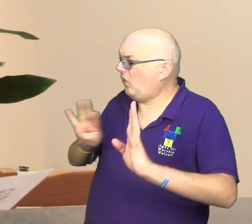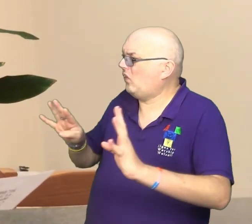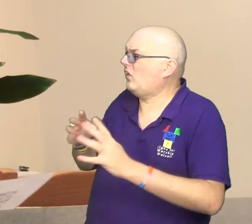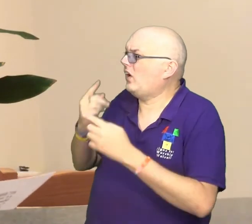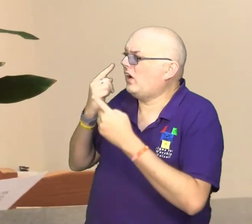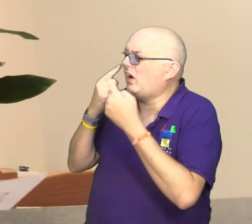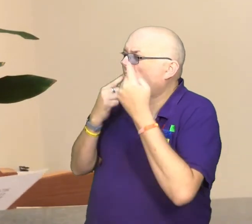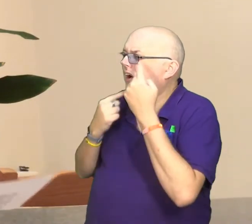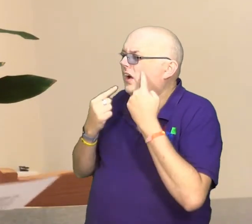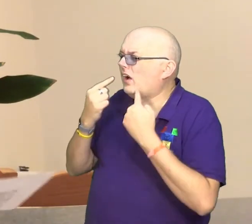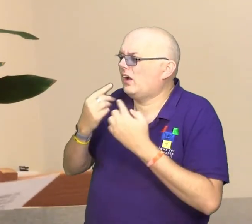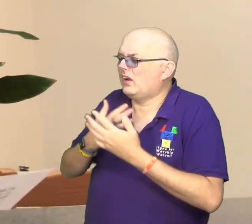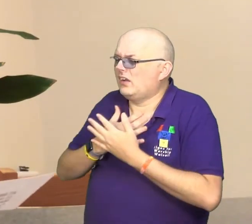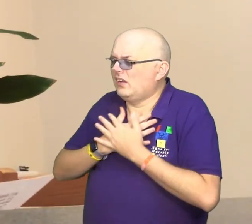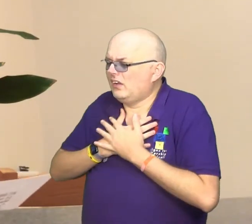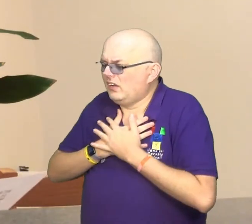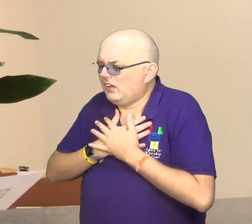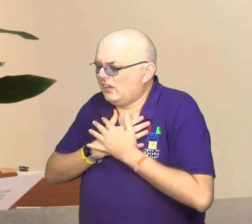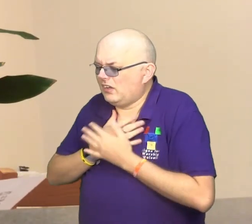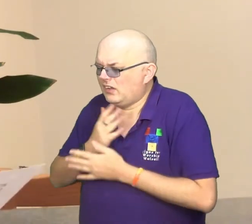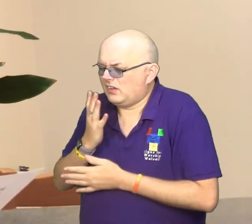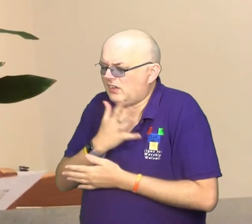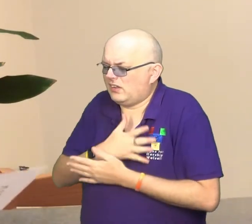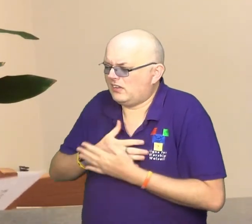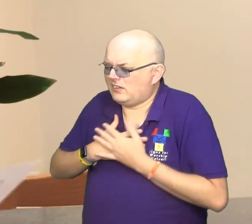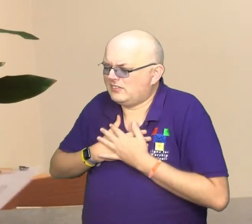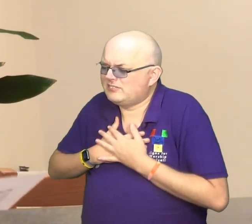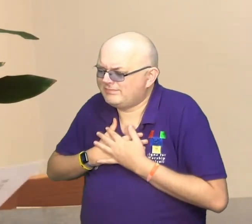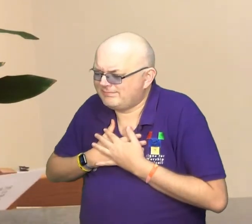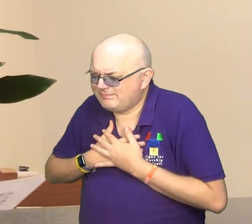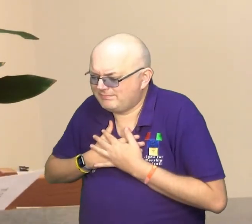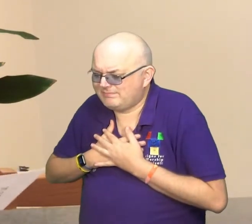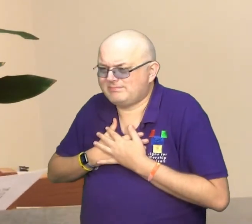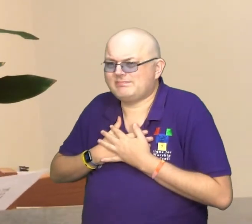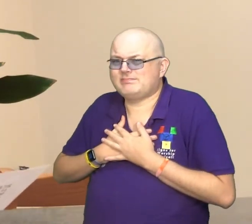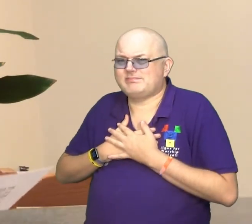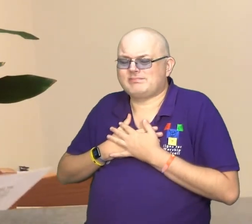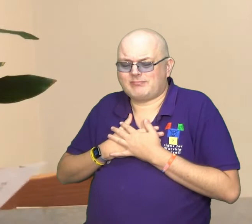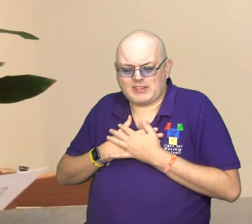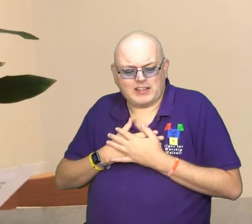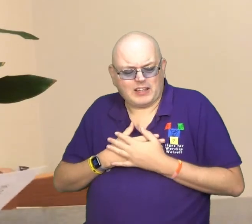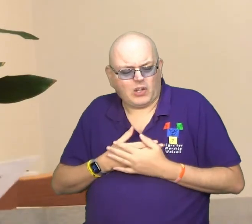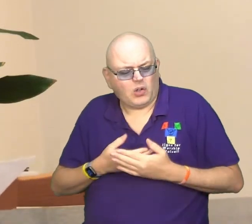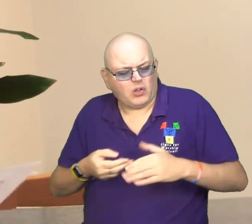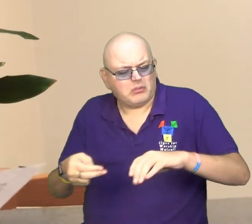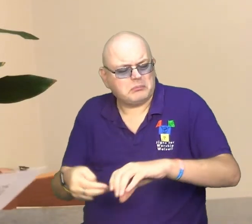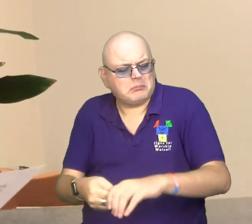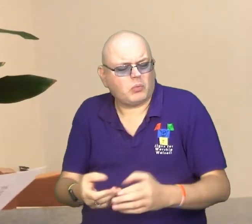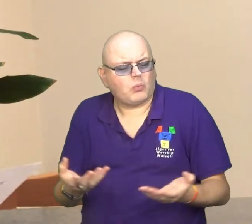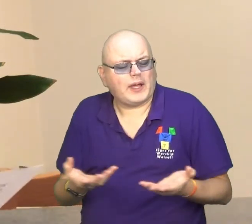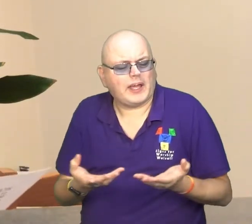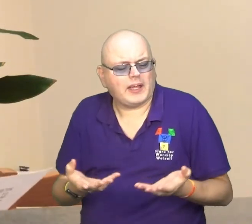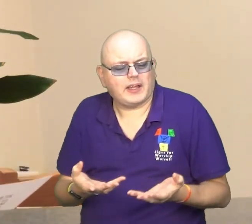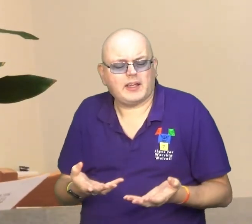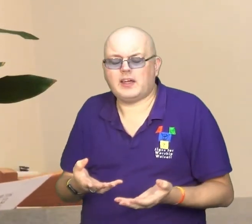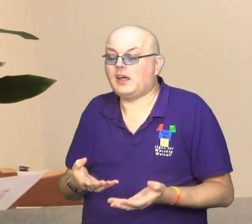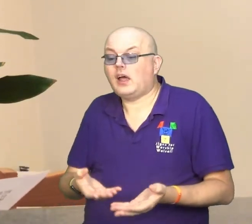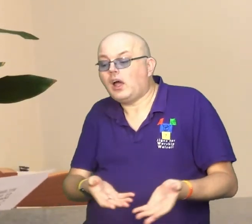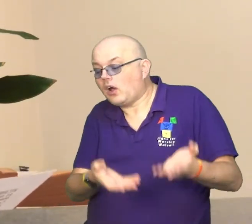also weeping, he was deeply moved in spirit and troubled. "Where have you laid him?" he